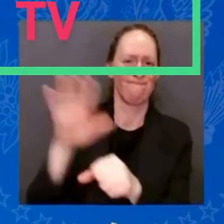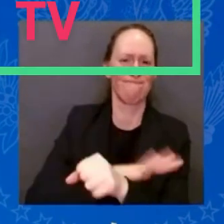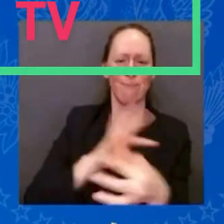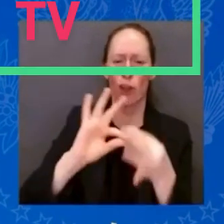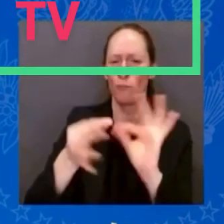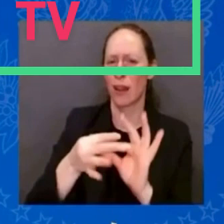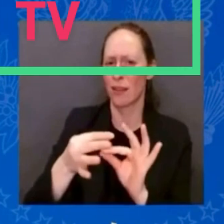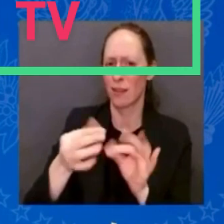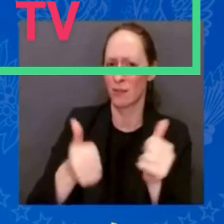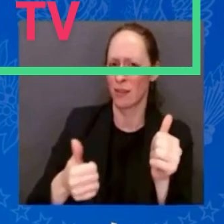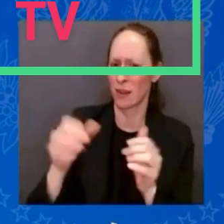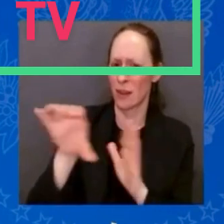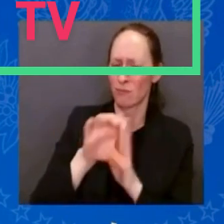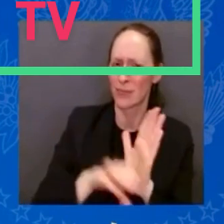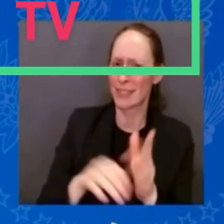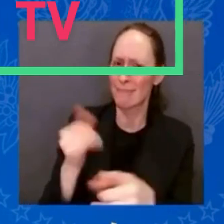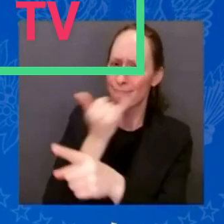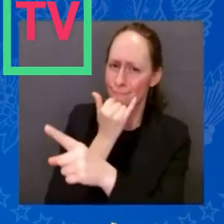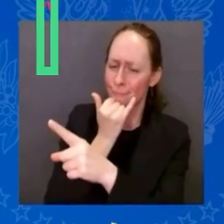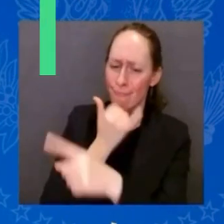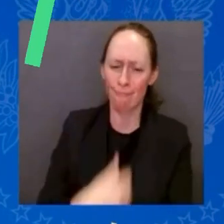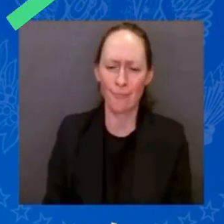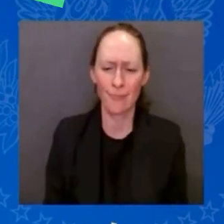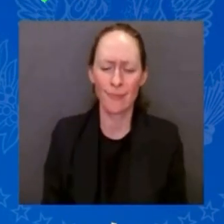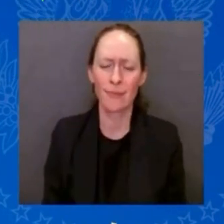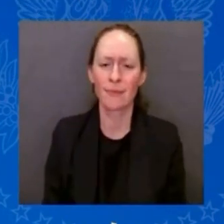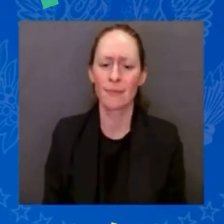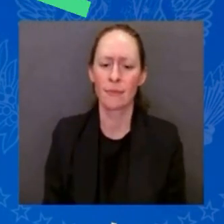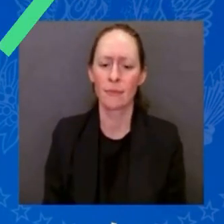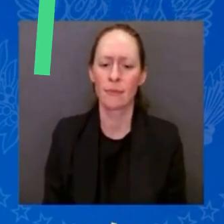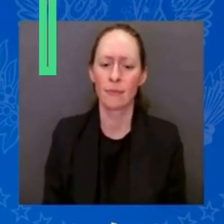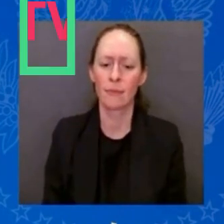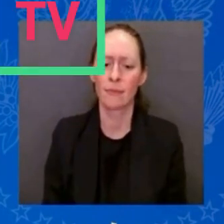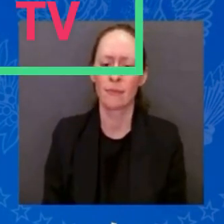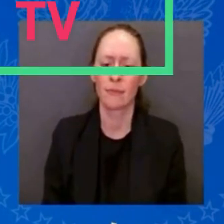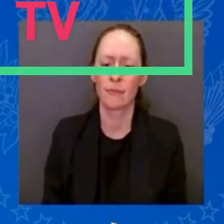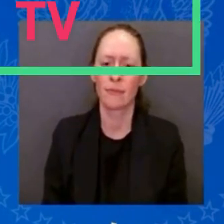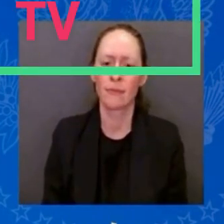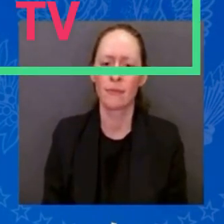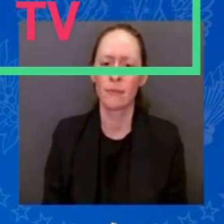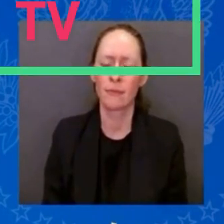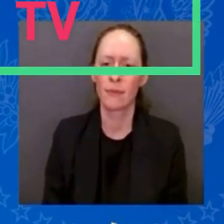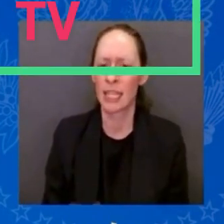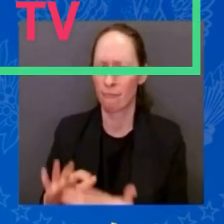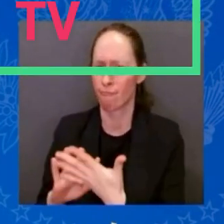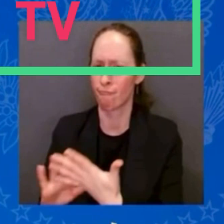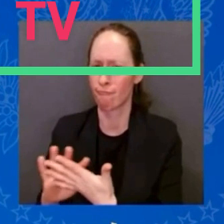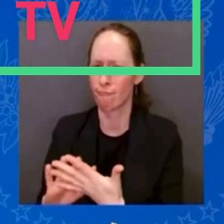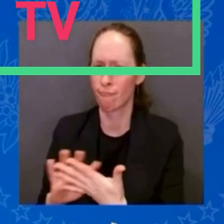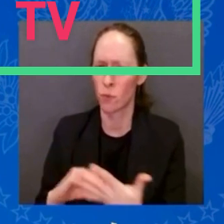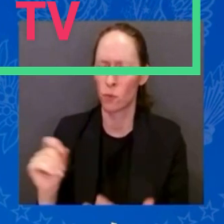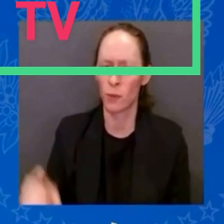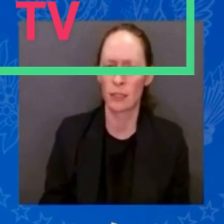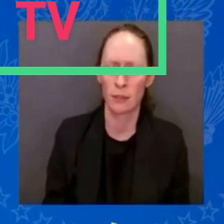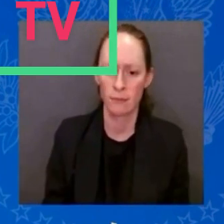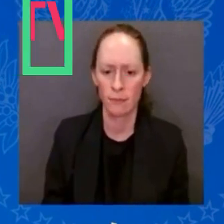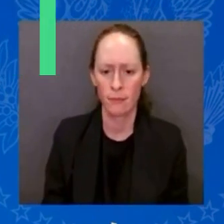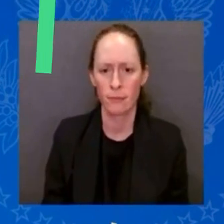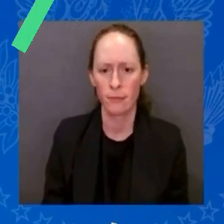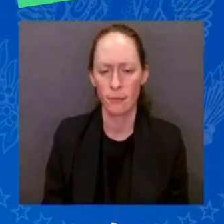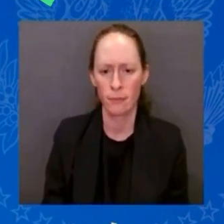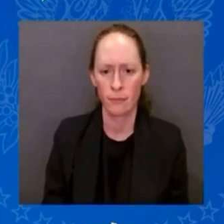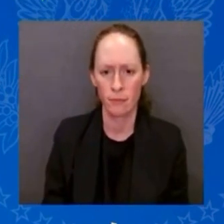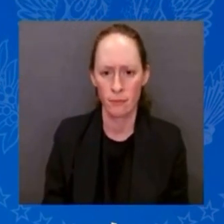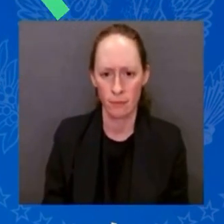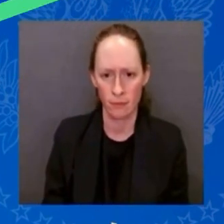Mistakes? There was a report on Afghanistan withdrawal saying there was failure, mistakes. Do you admit there was mistakes during